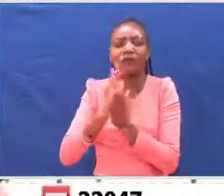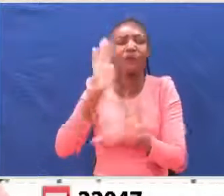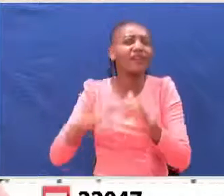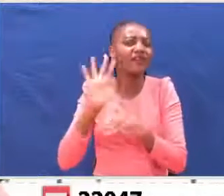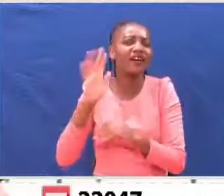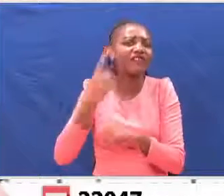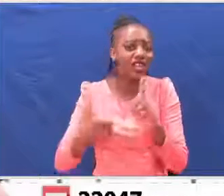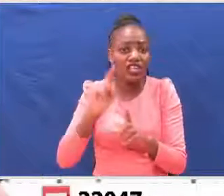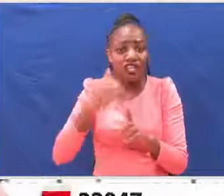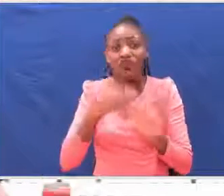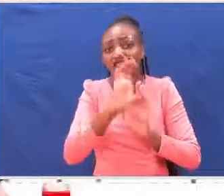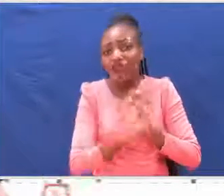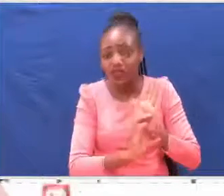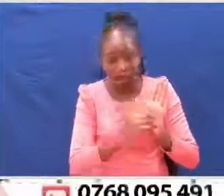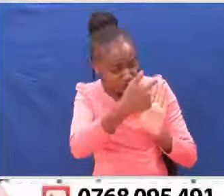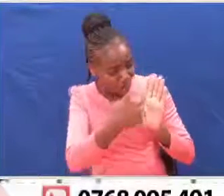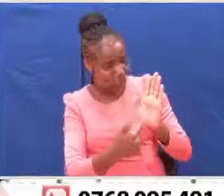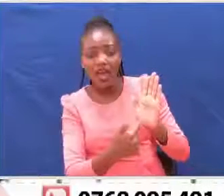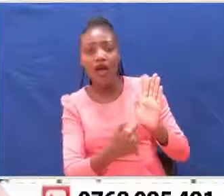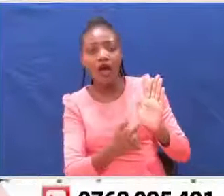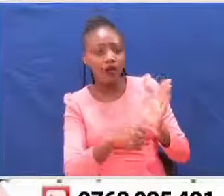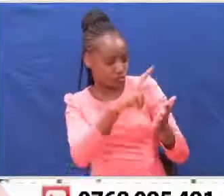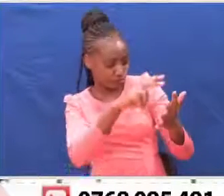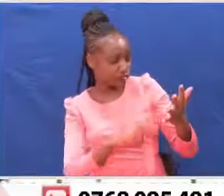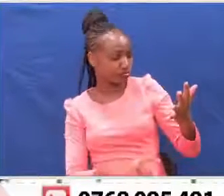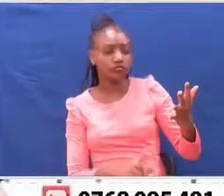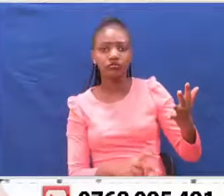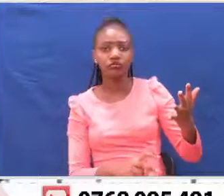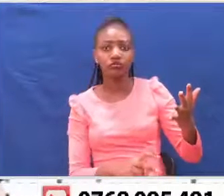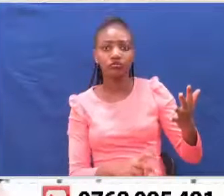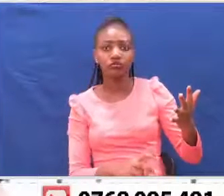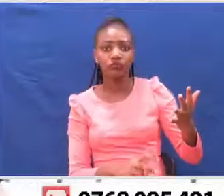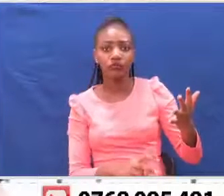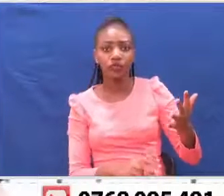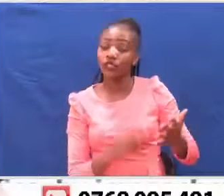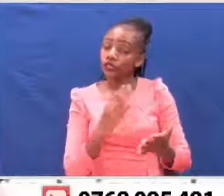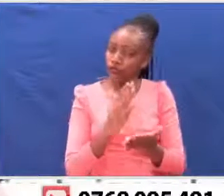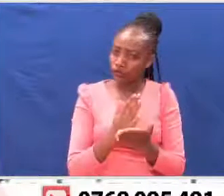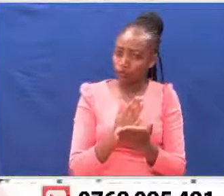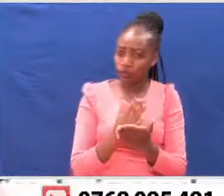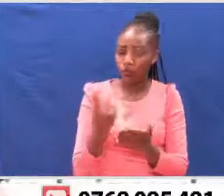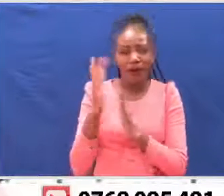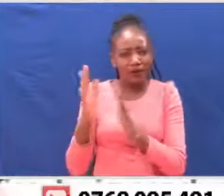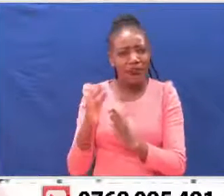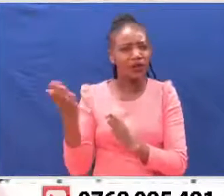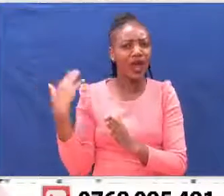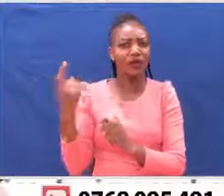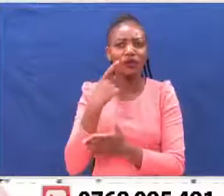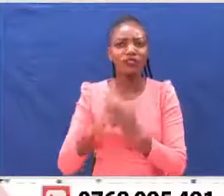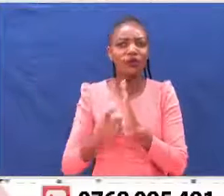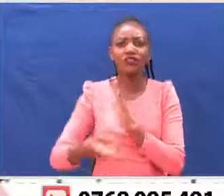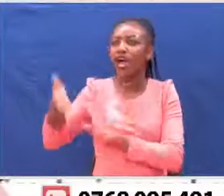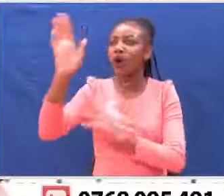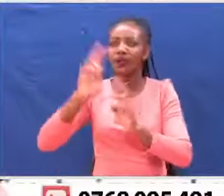been given the constitutional power to deal with it. Niccolo Machiavelli said, God is not willing to